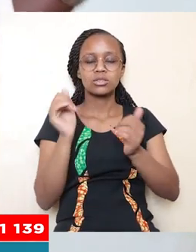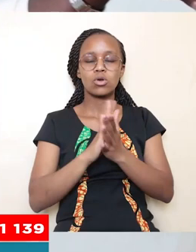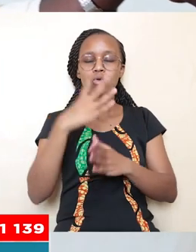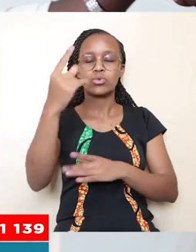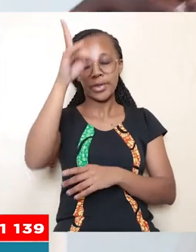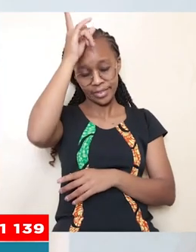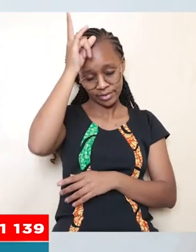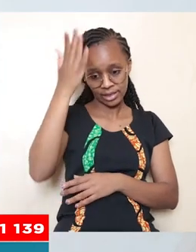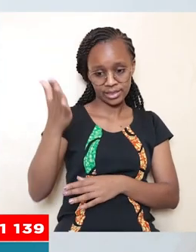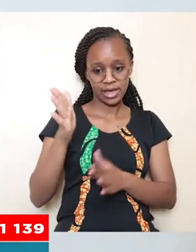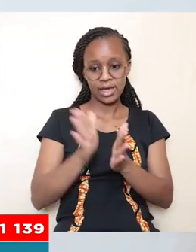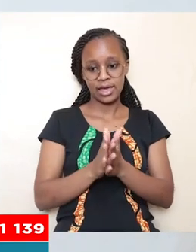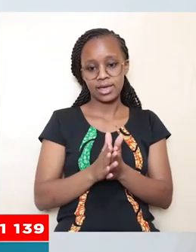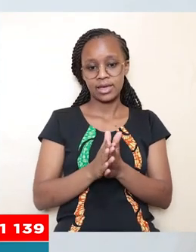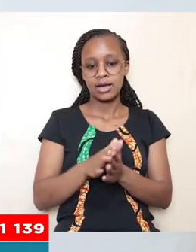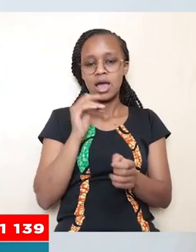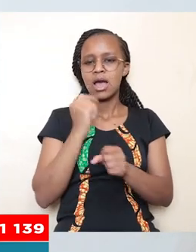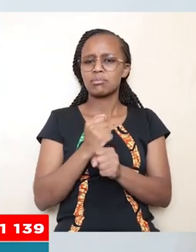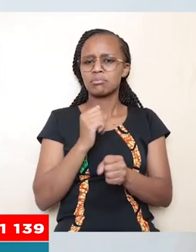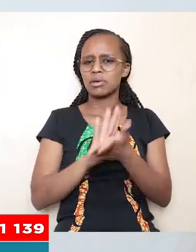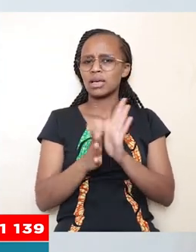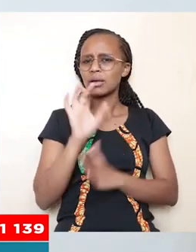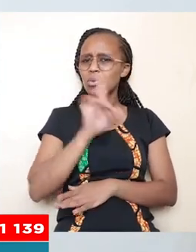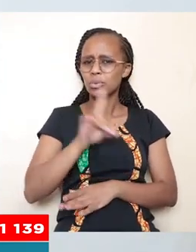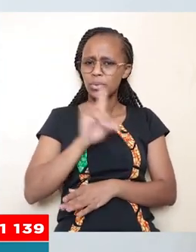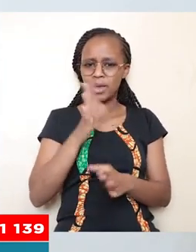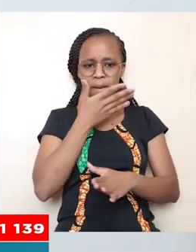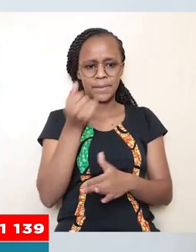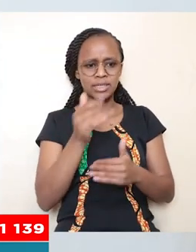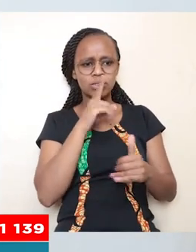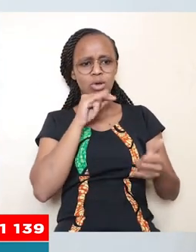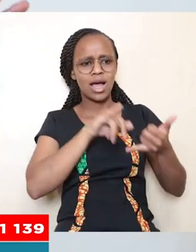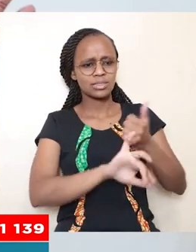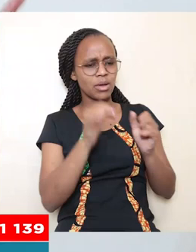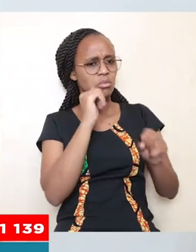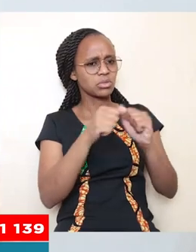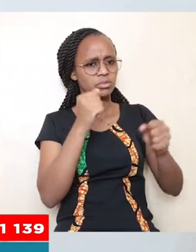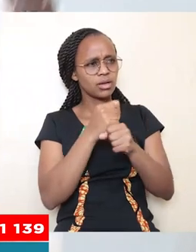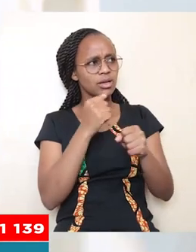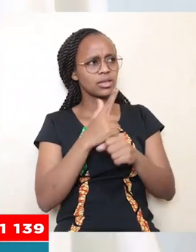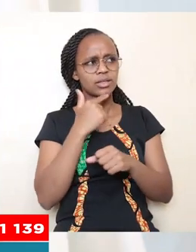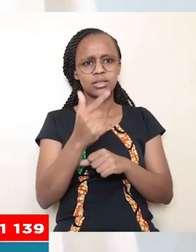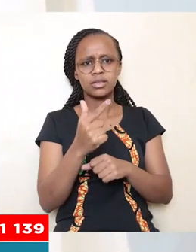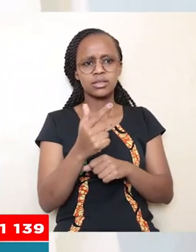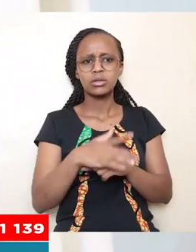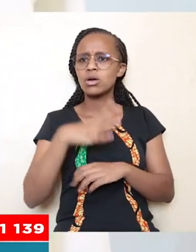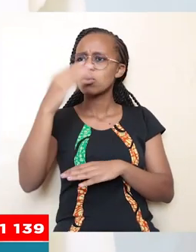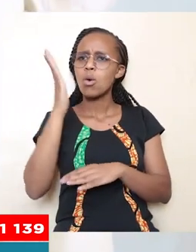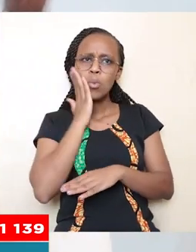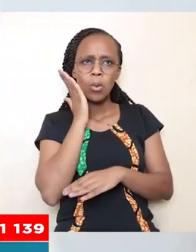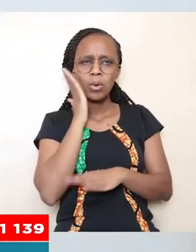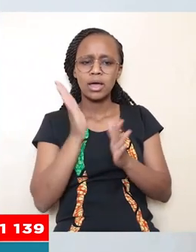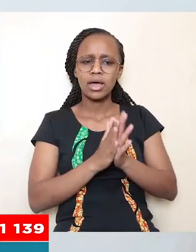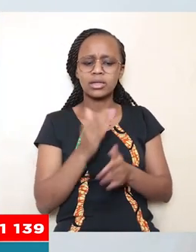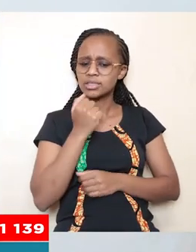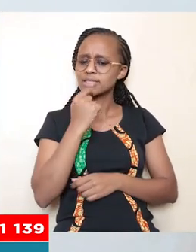kule, anakuharas. And the best your husband can do, nikukuambia, and go to my mother